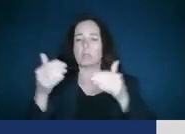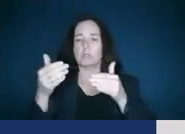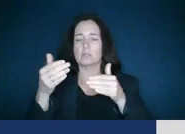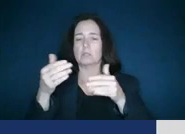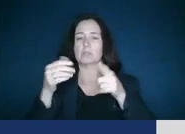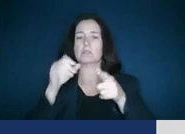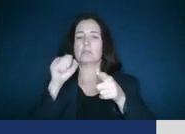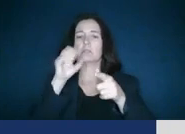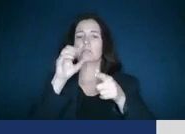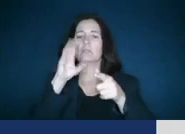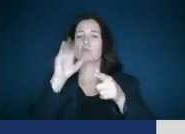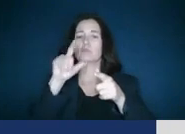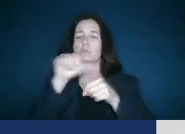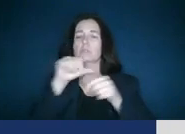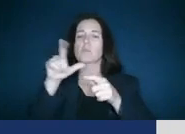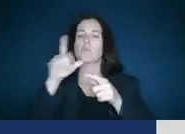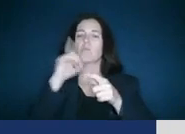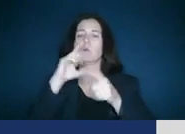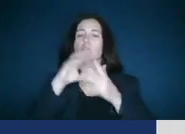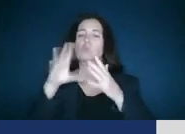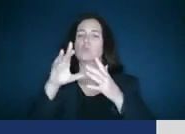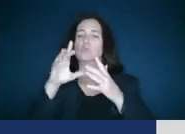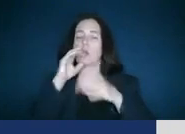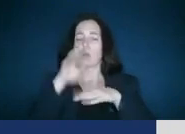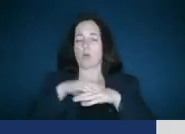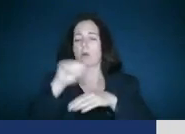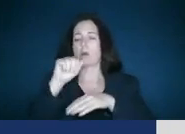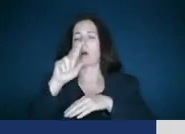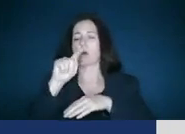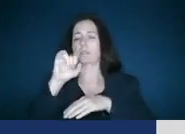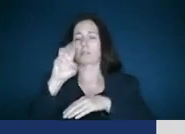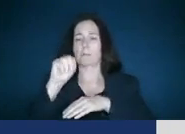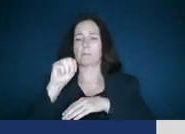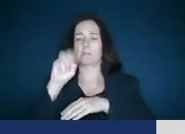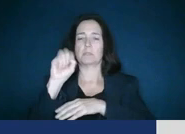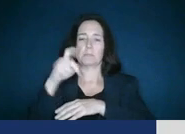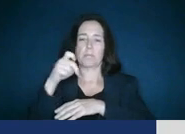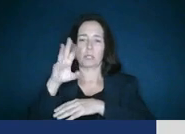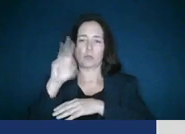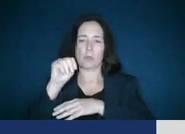meetup that we sponsor for students on the autism spectrum. It's a very